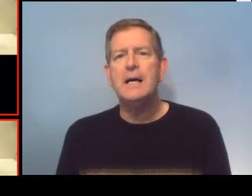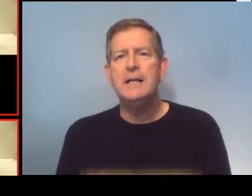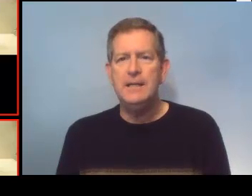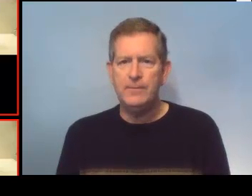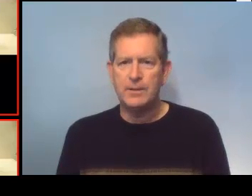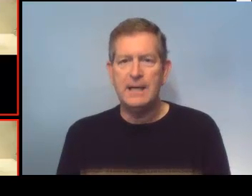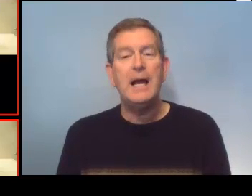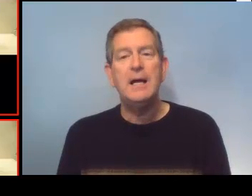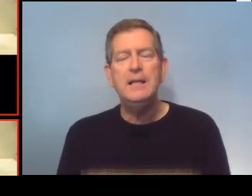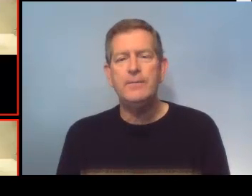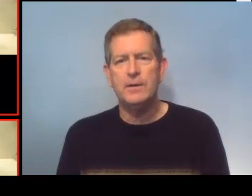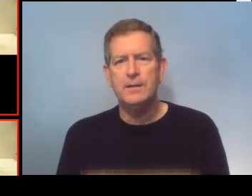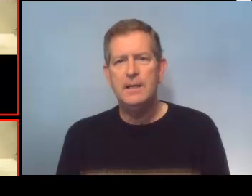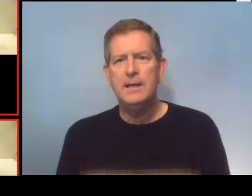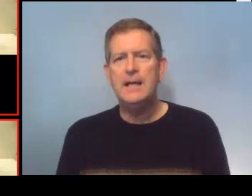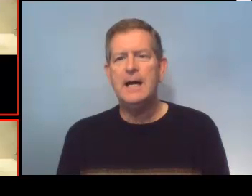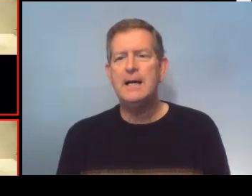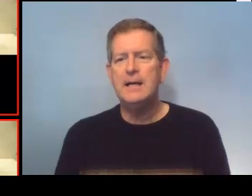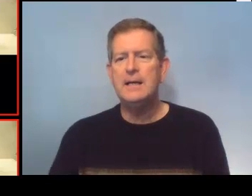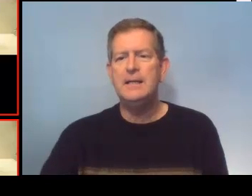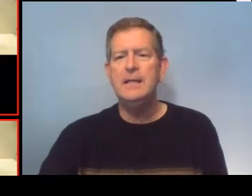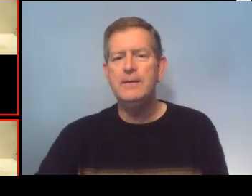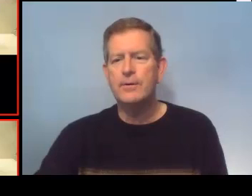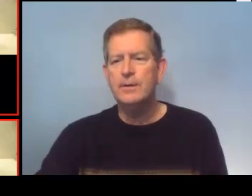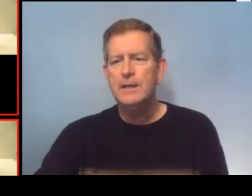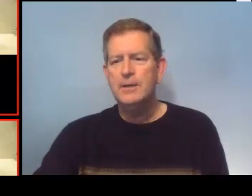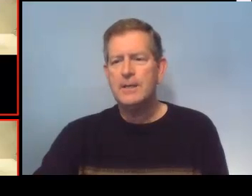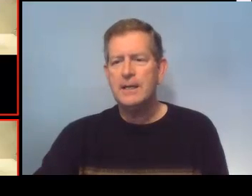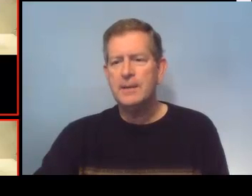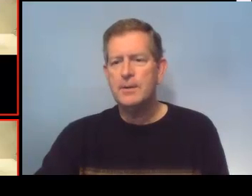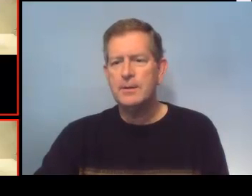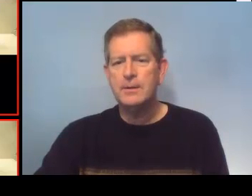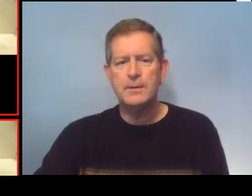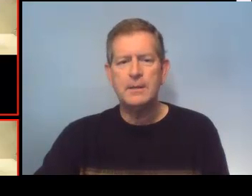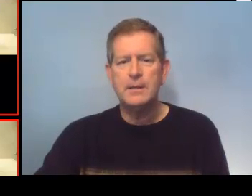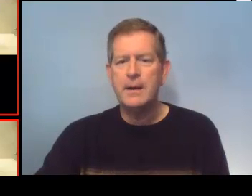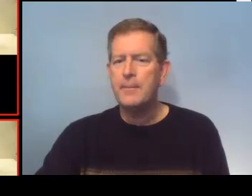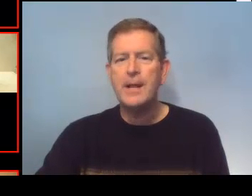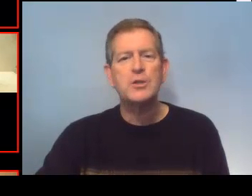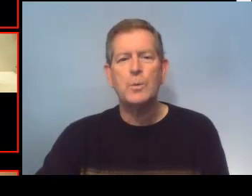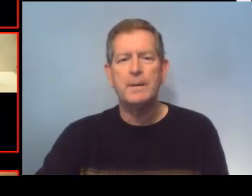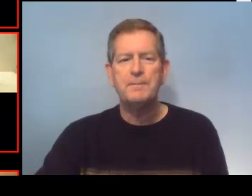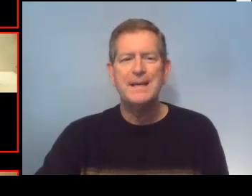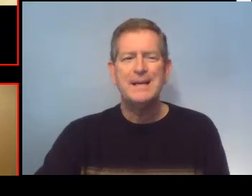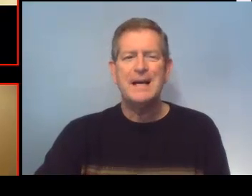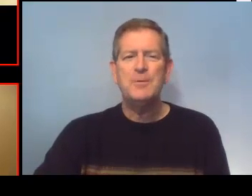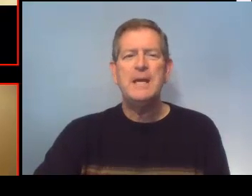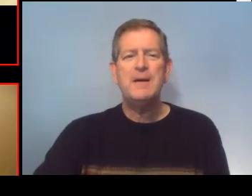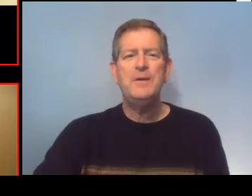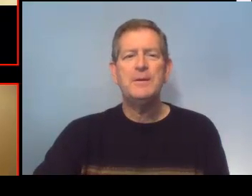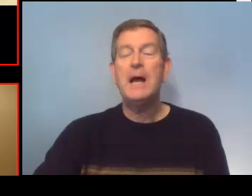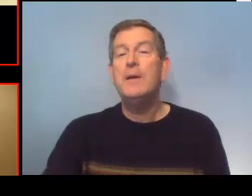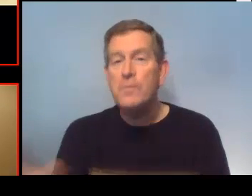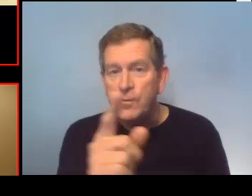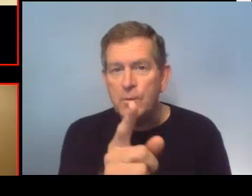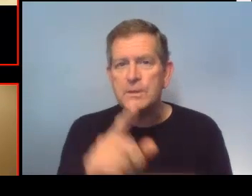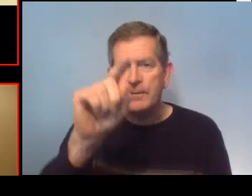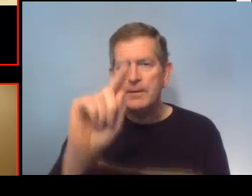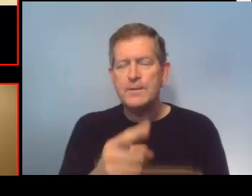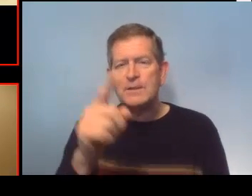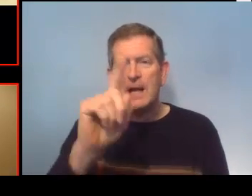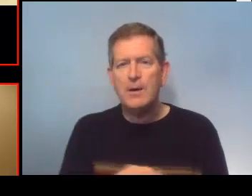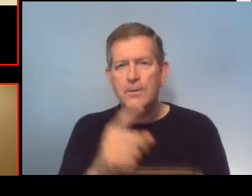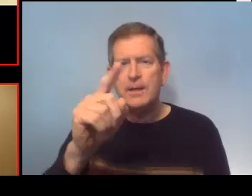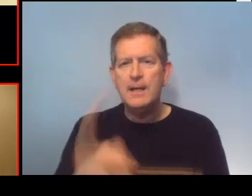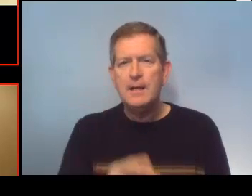a un livre. Elle a un livre. Elle a un livre. Okay, number next one. We have here, now we have vous, so we